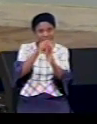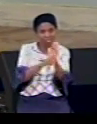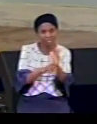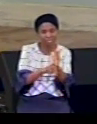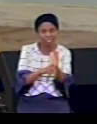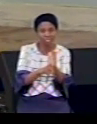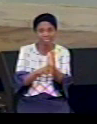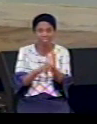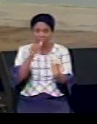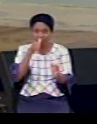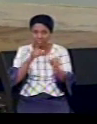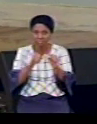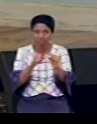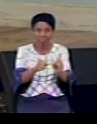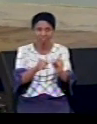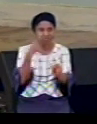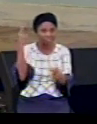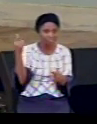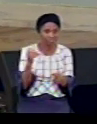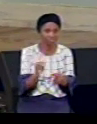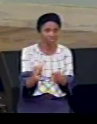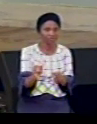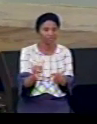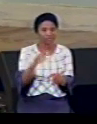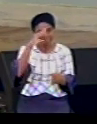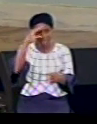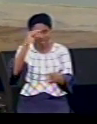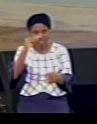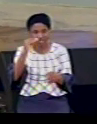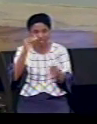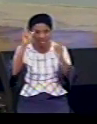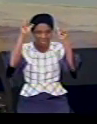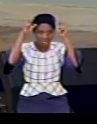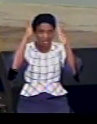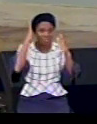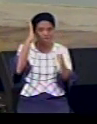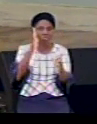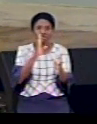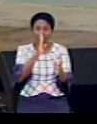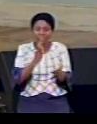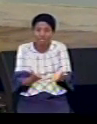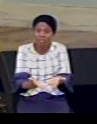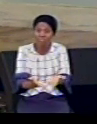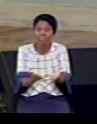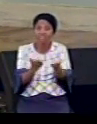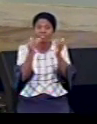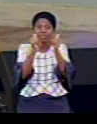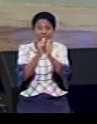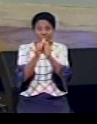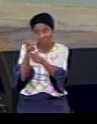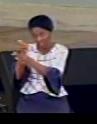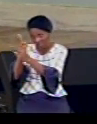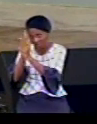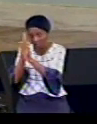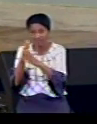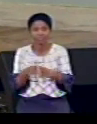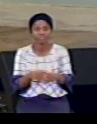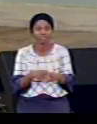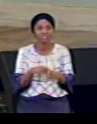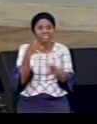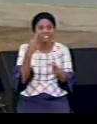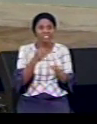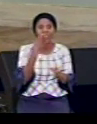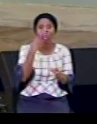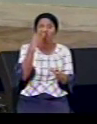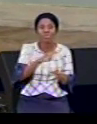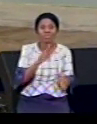endureth forever. His horn shall be exalted with honor. The